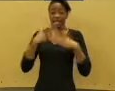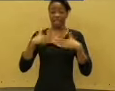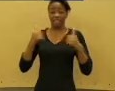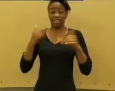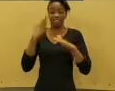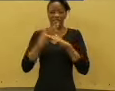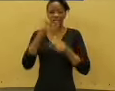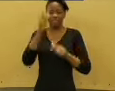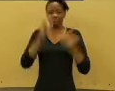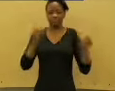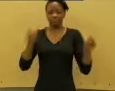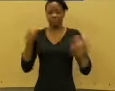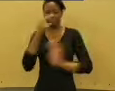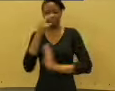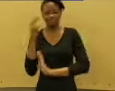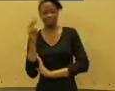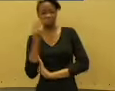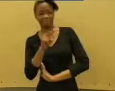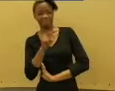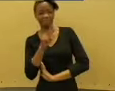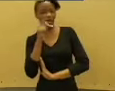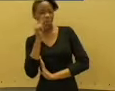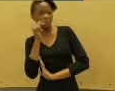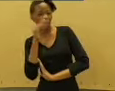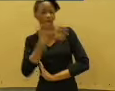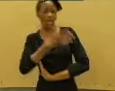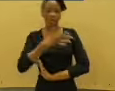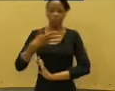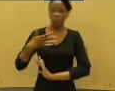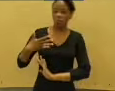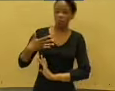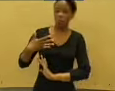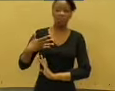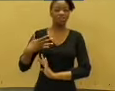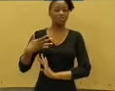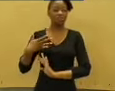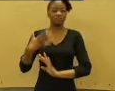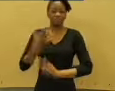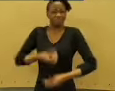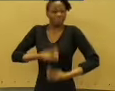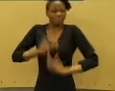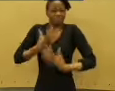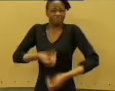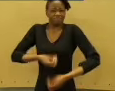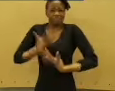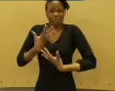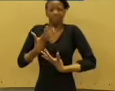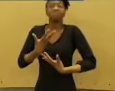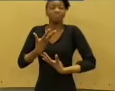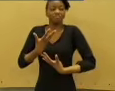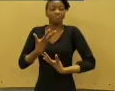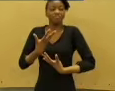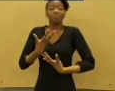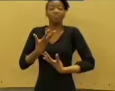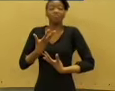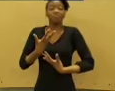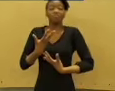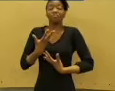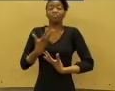perceive gender and gender expression with your biological